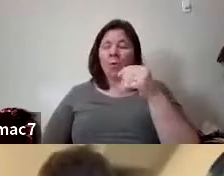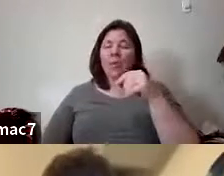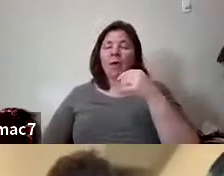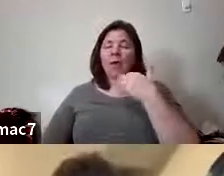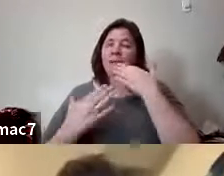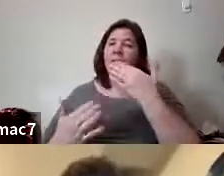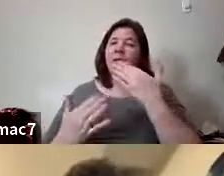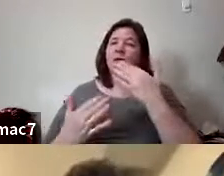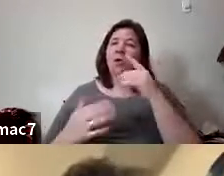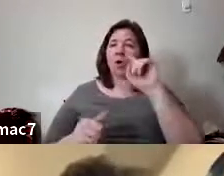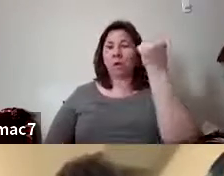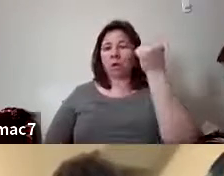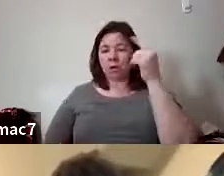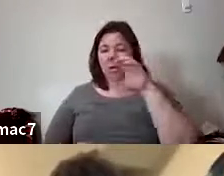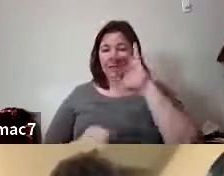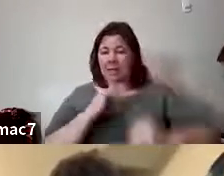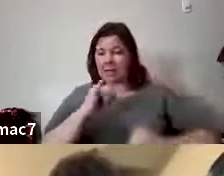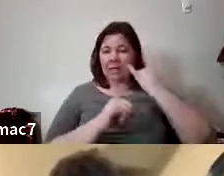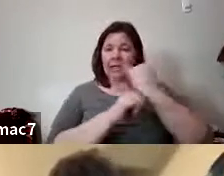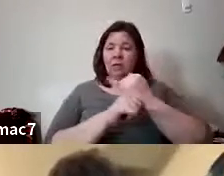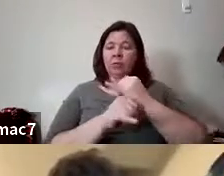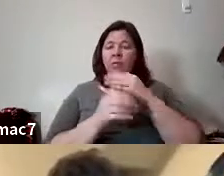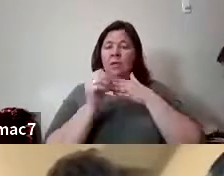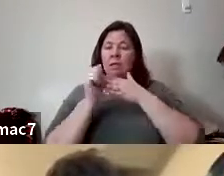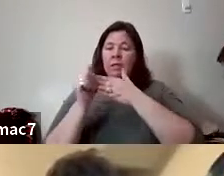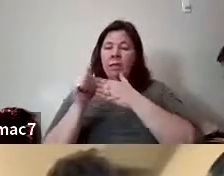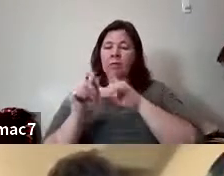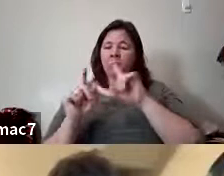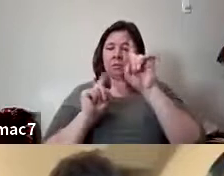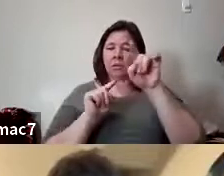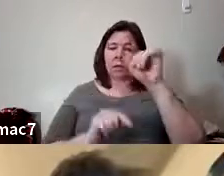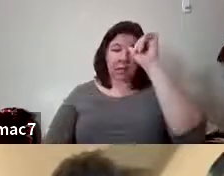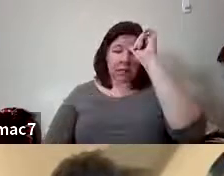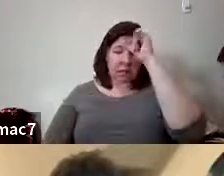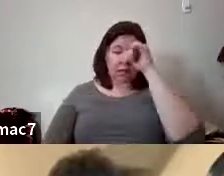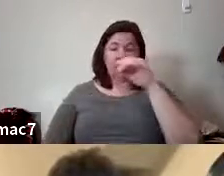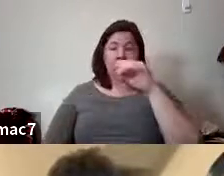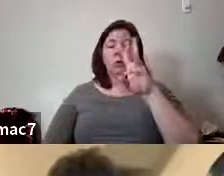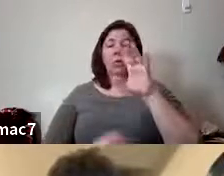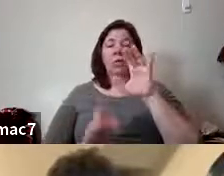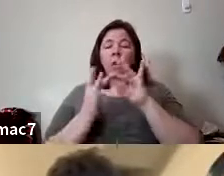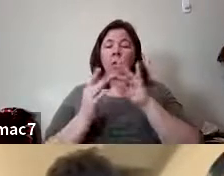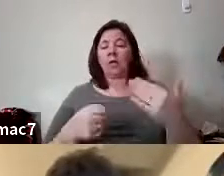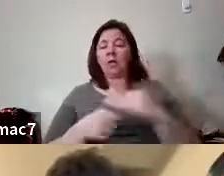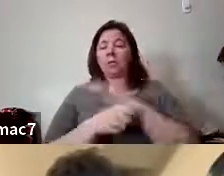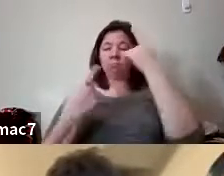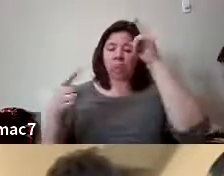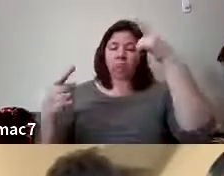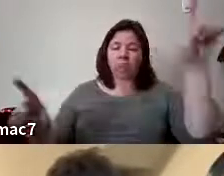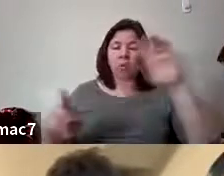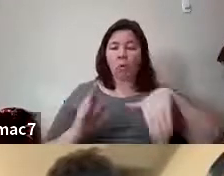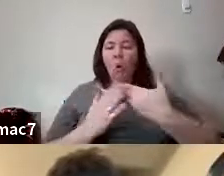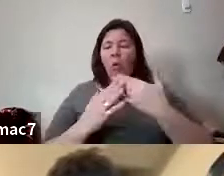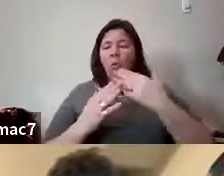Thank you, first of all, international leaders for attending the Indian webinar and making it a complete success. It's all